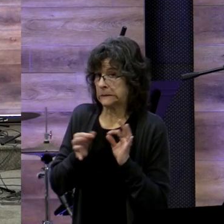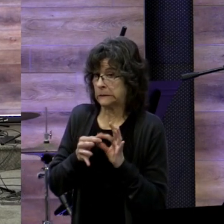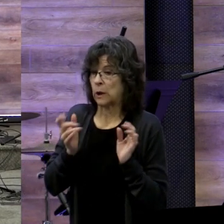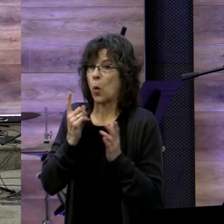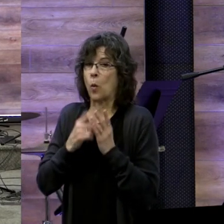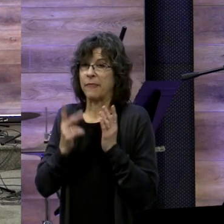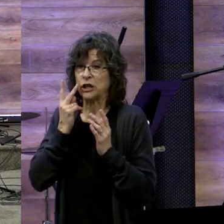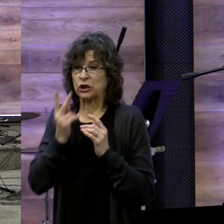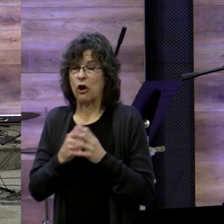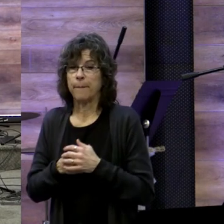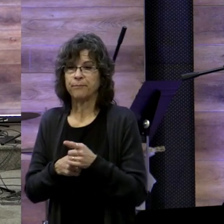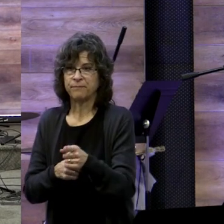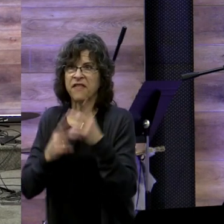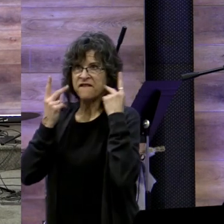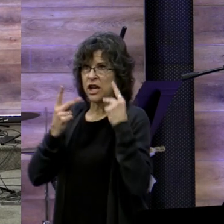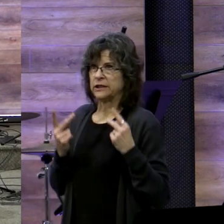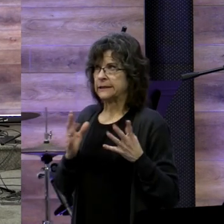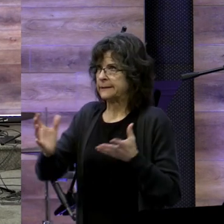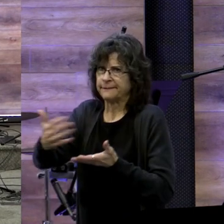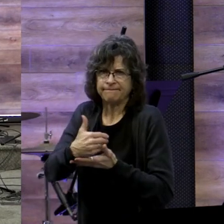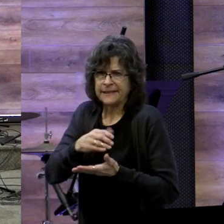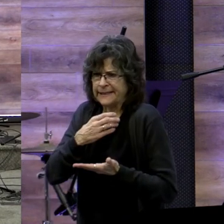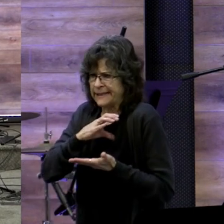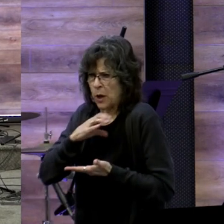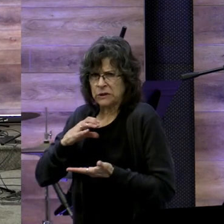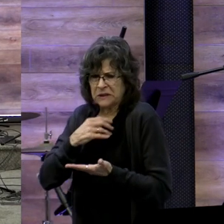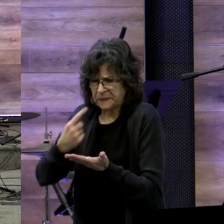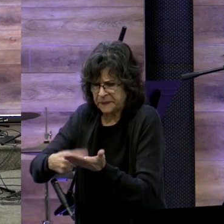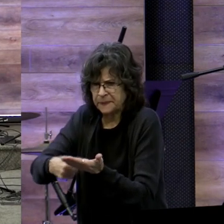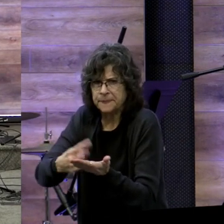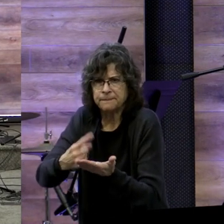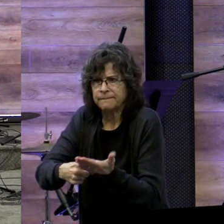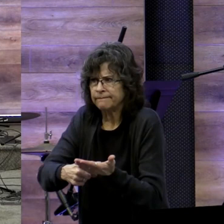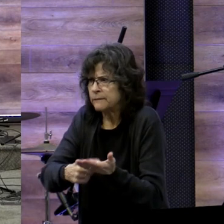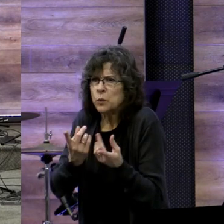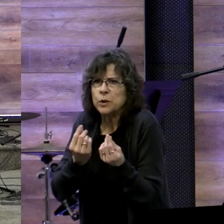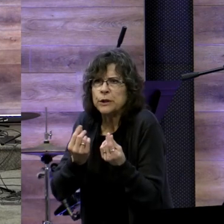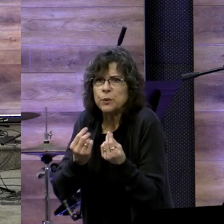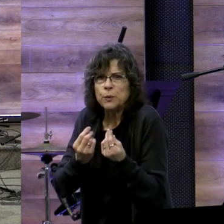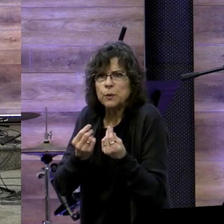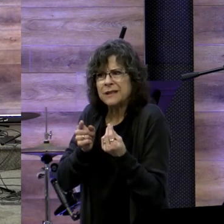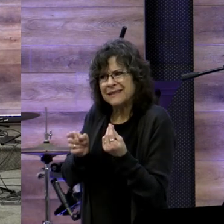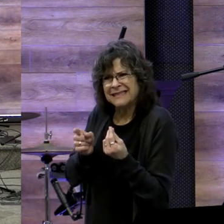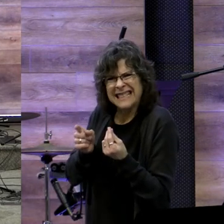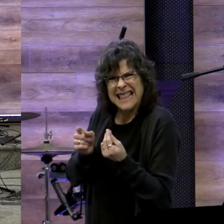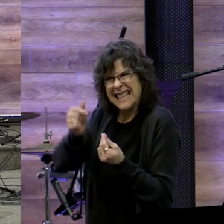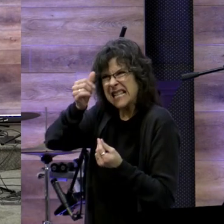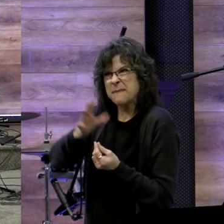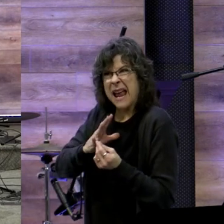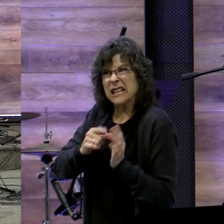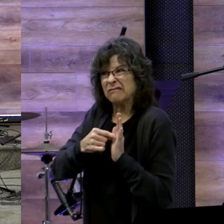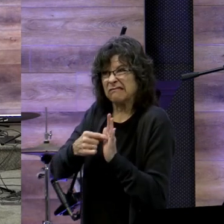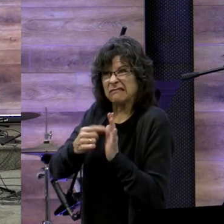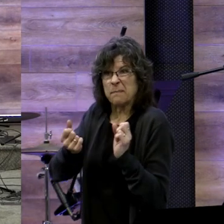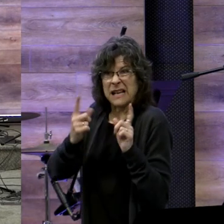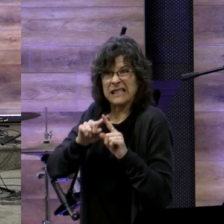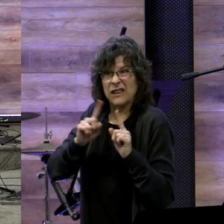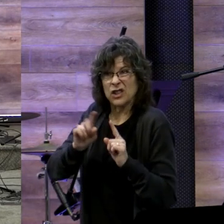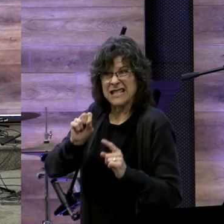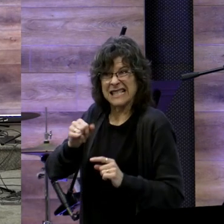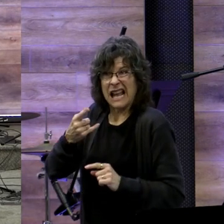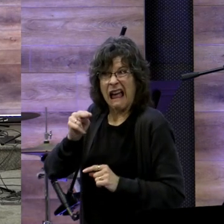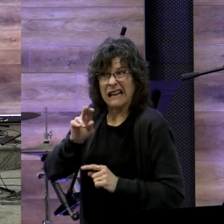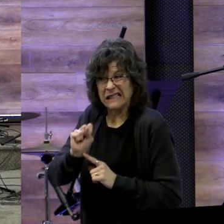the council and said, "What are we to do? For this man performs many signs. If we let him go on like this, everyone will believe in him,